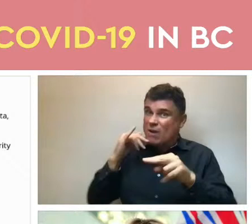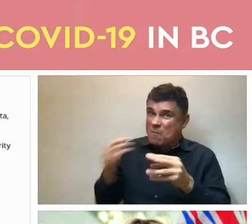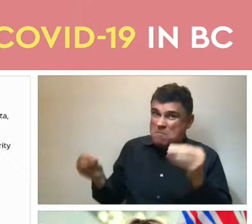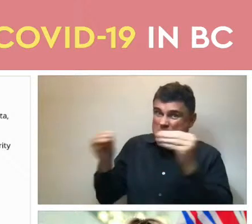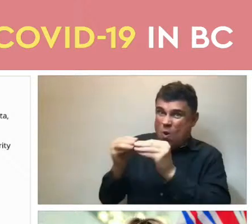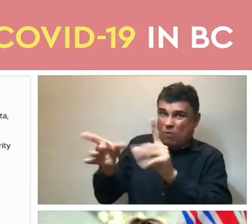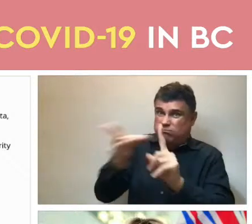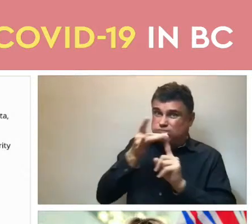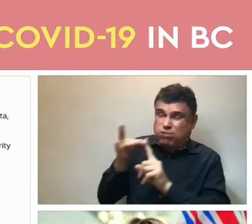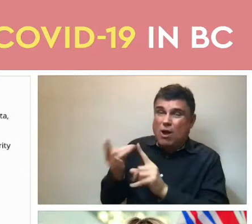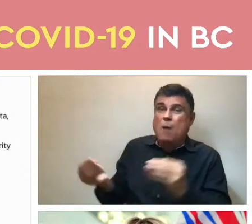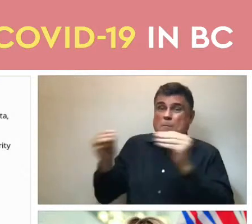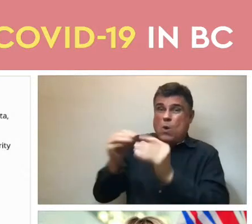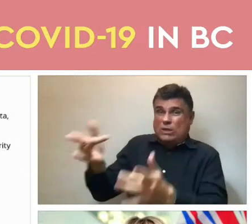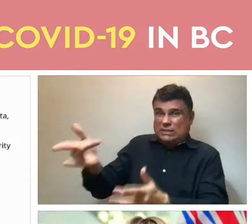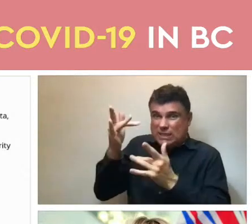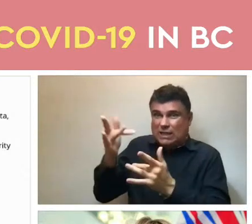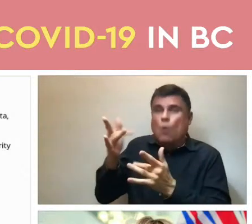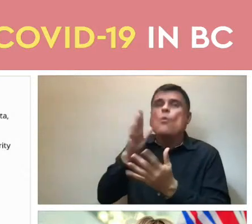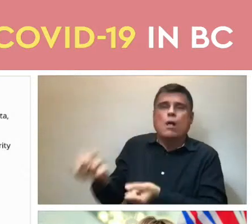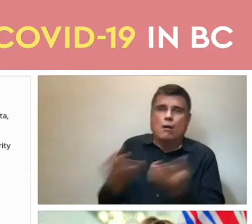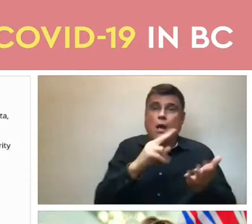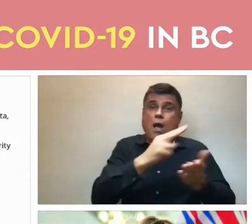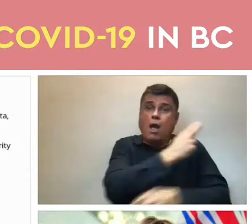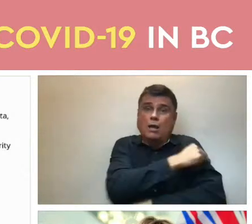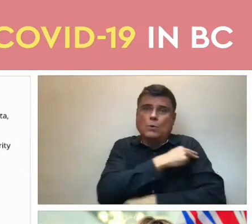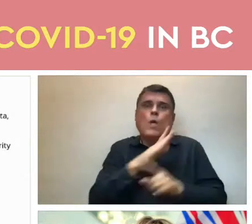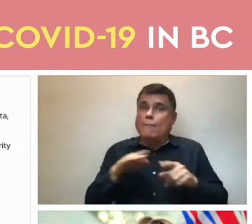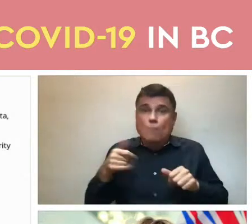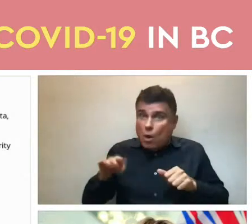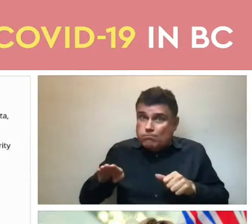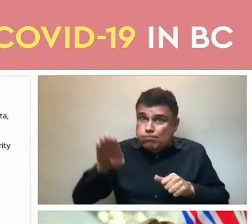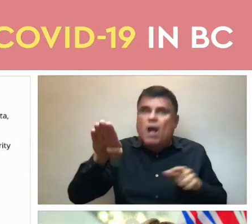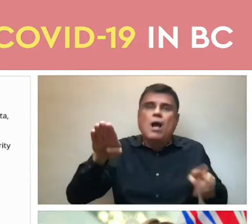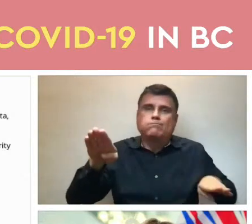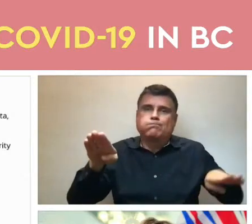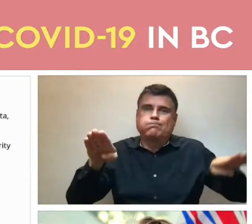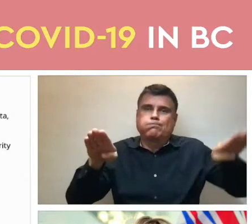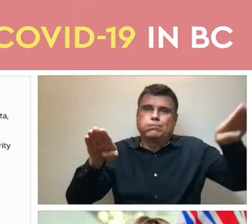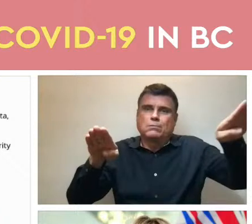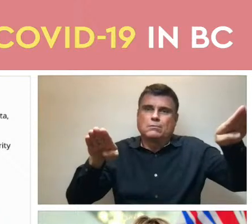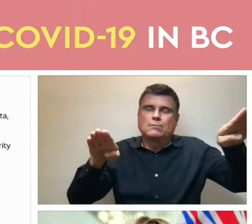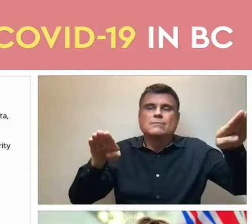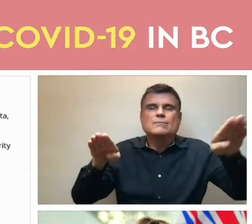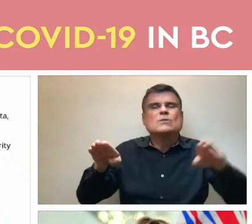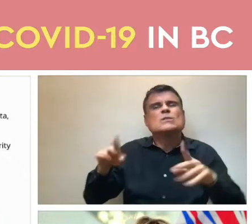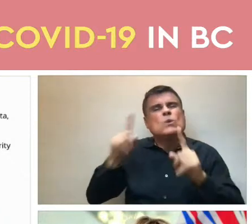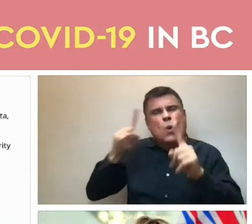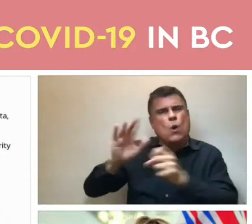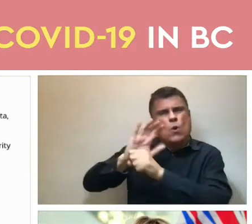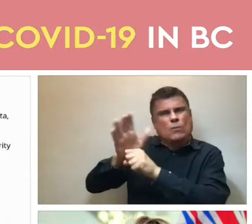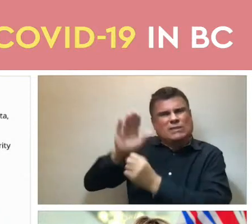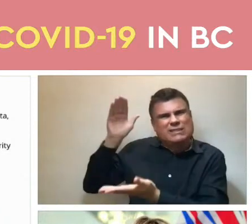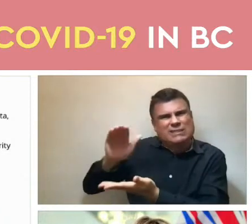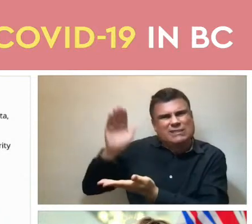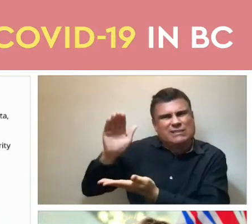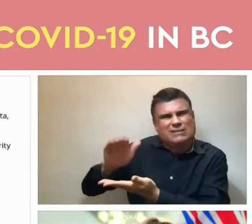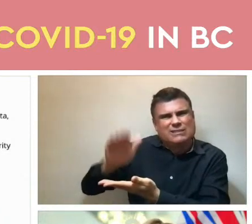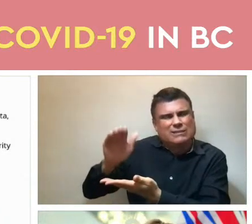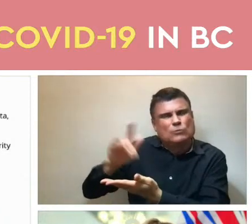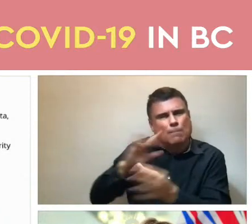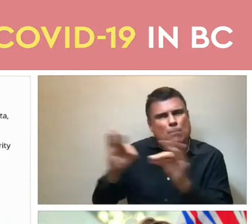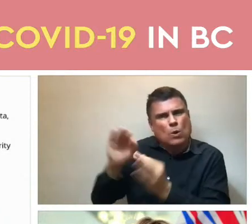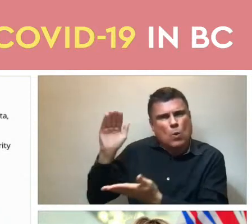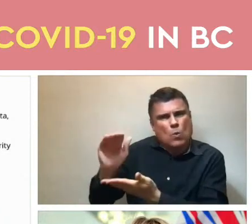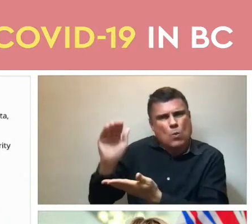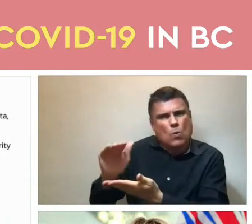need to continue to do those things that we know work, and they work against the strains that we've been dealing with for the last